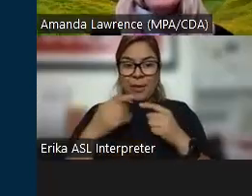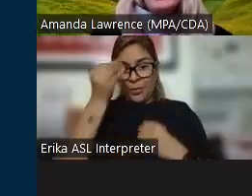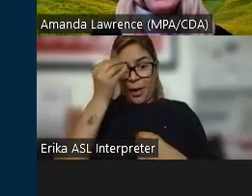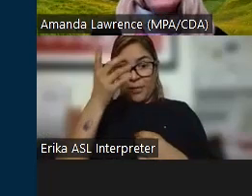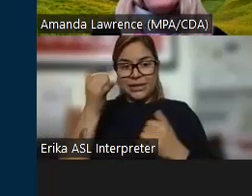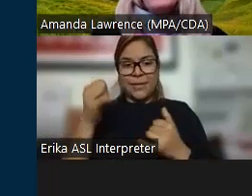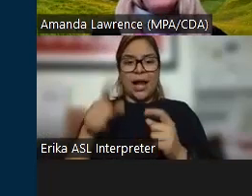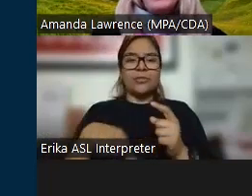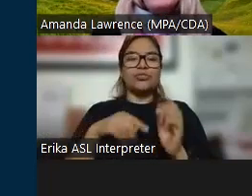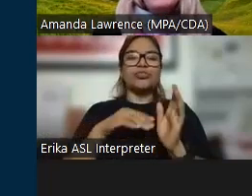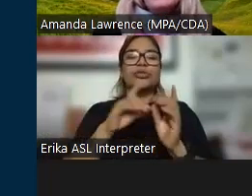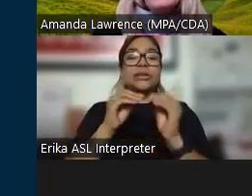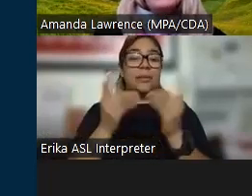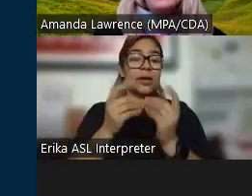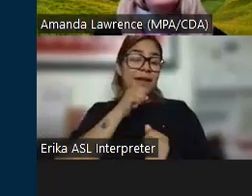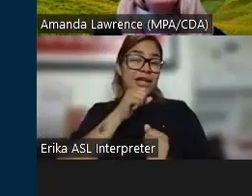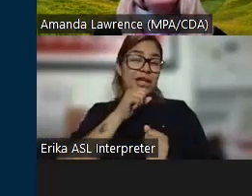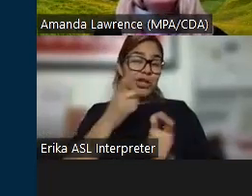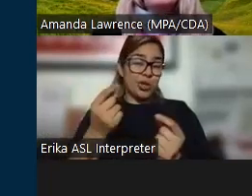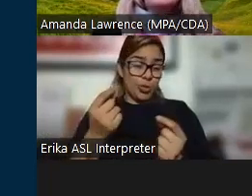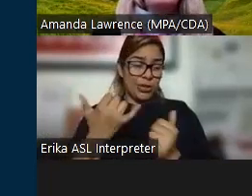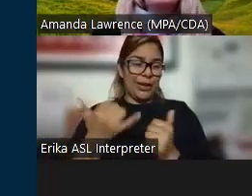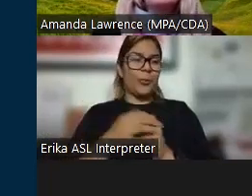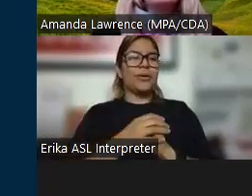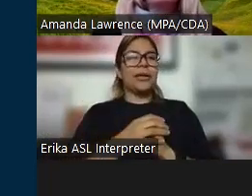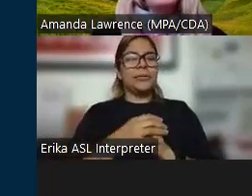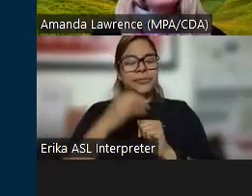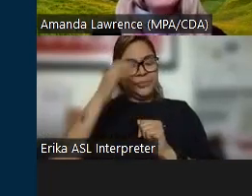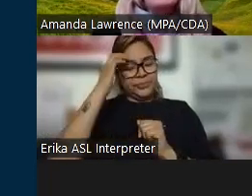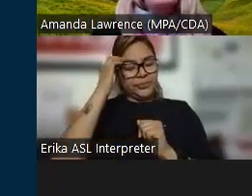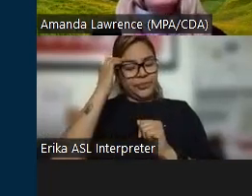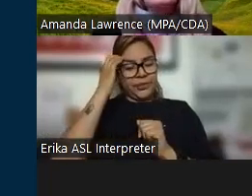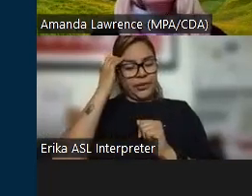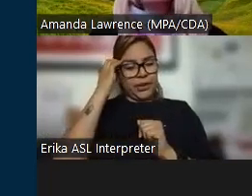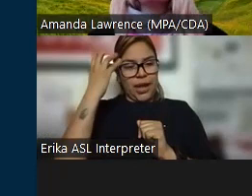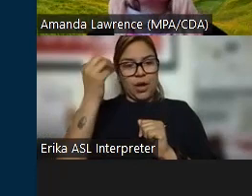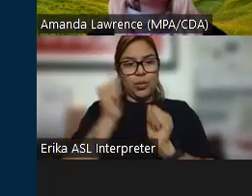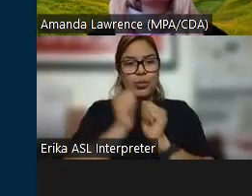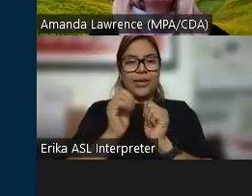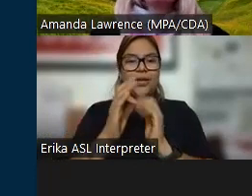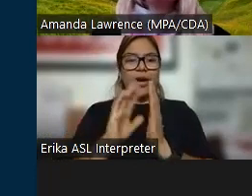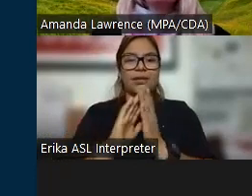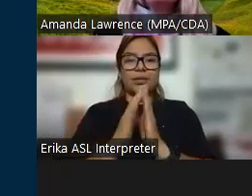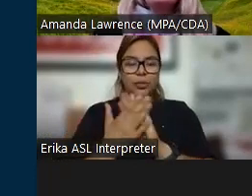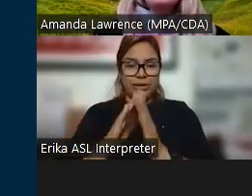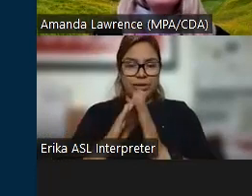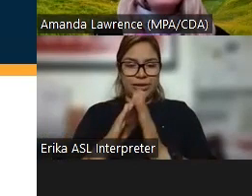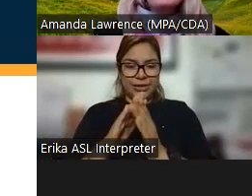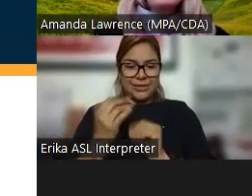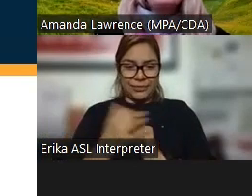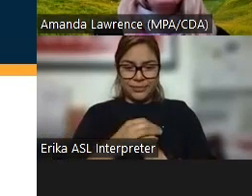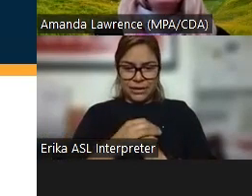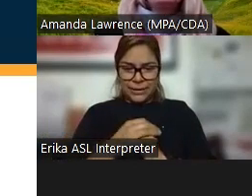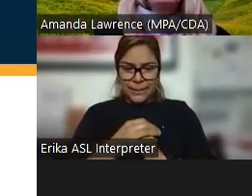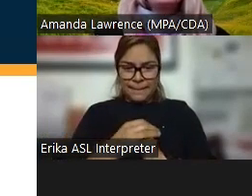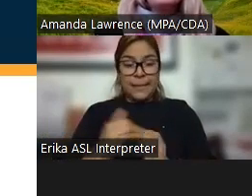has made in support of aging in disability-friendly communities. Next slide, please. So you may have already